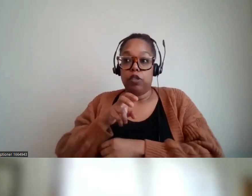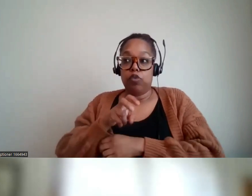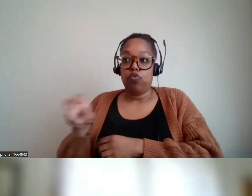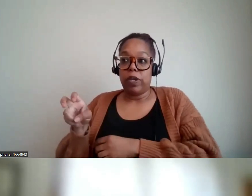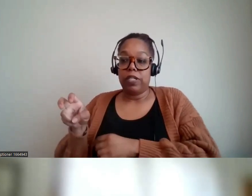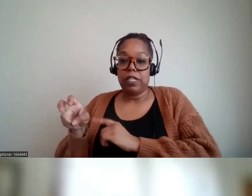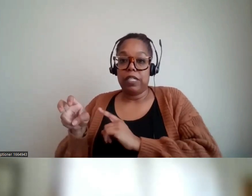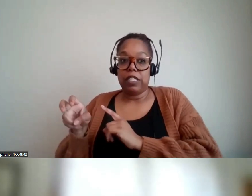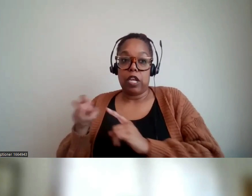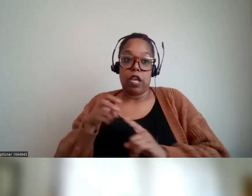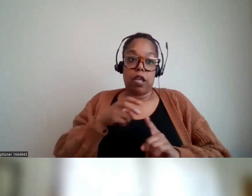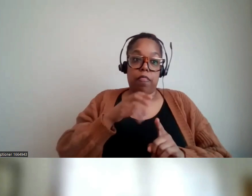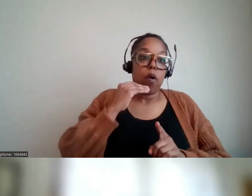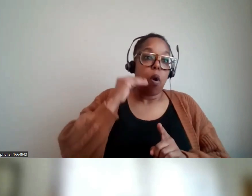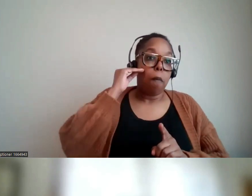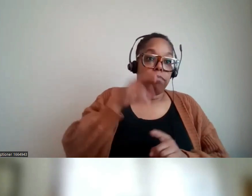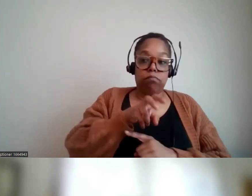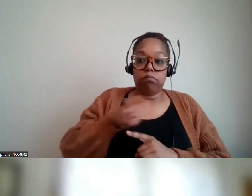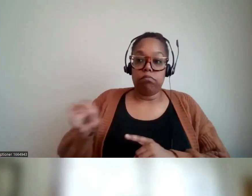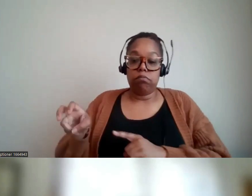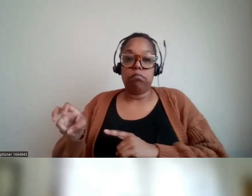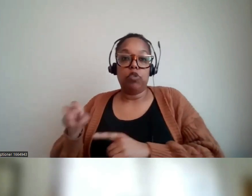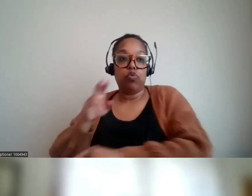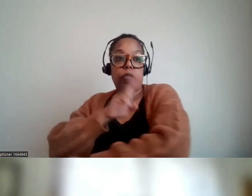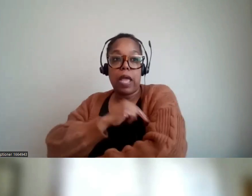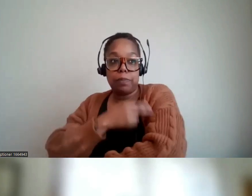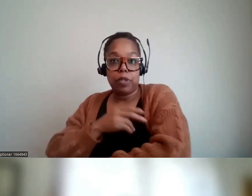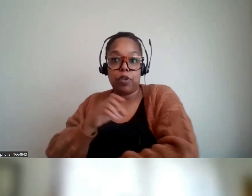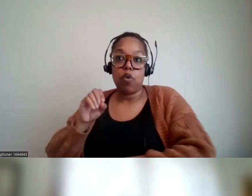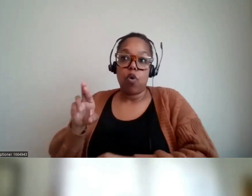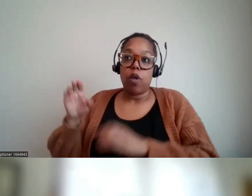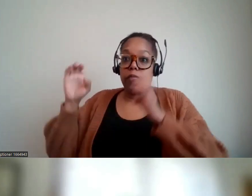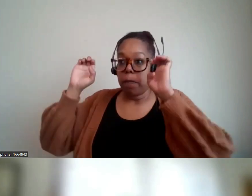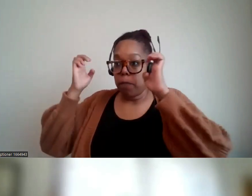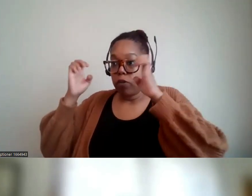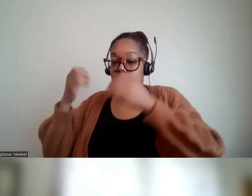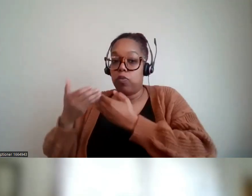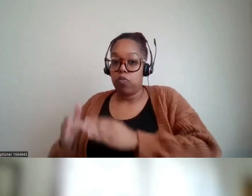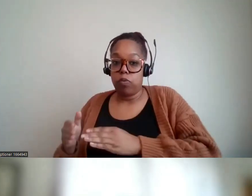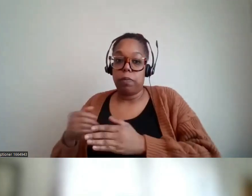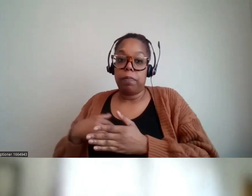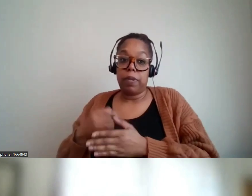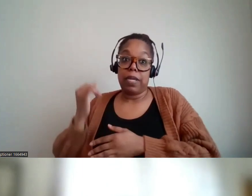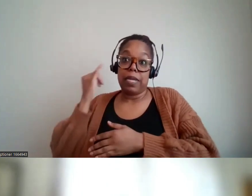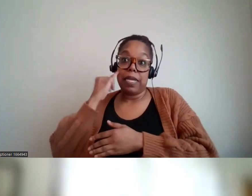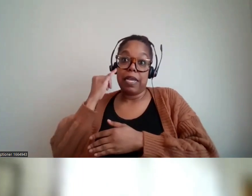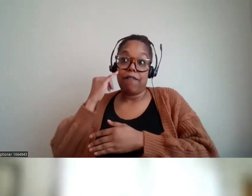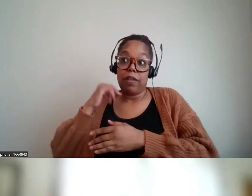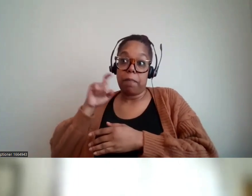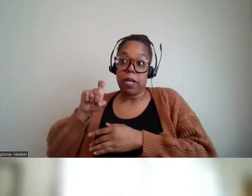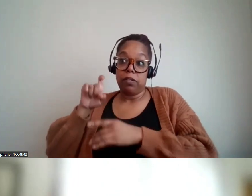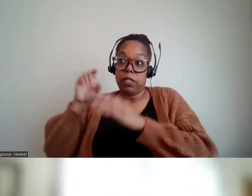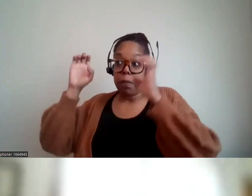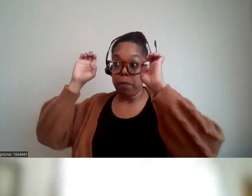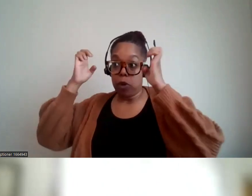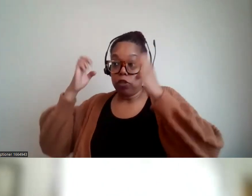or the community to whatever the hospital is or the emergency department is. Particularly if they have to go to the emergency department, staff